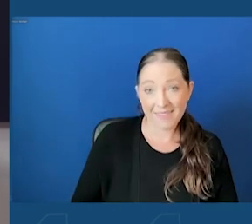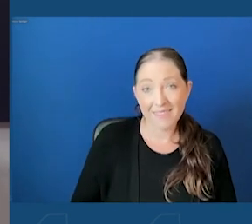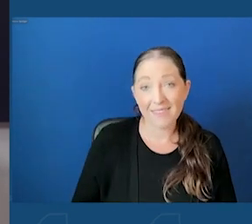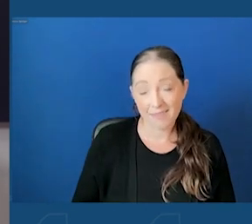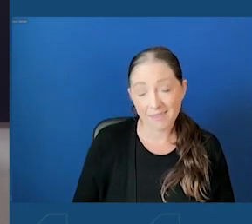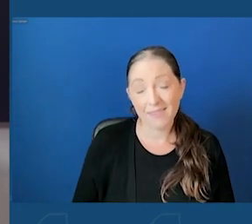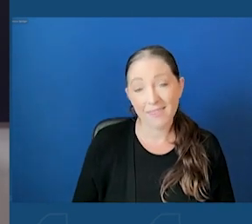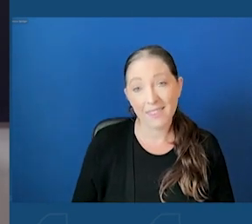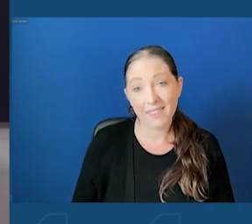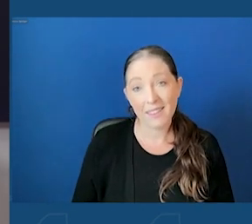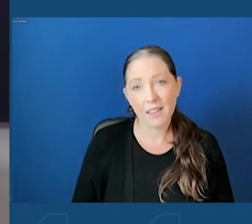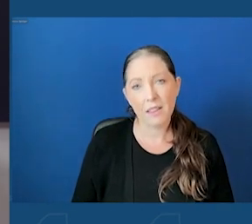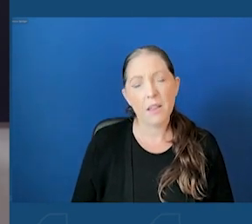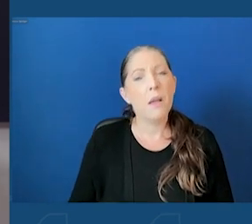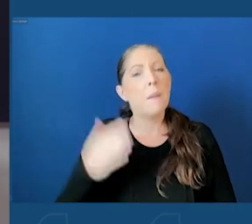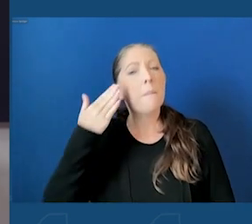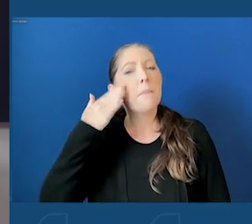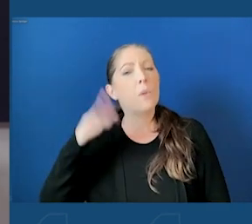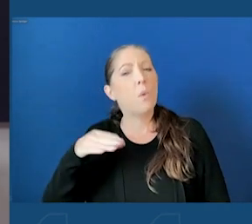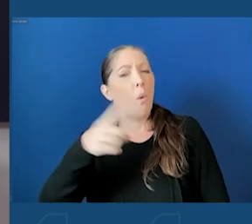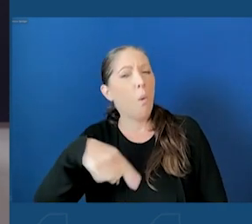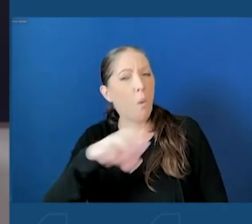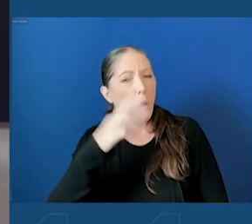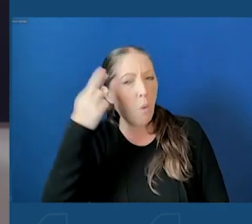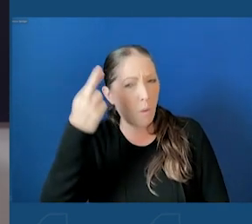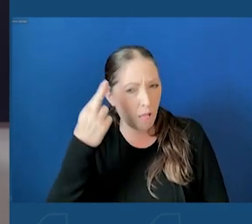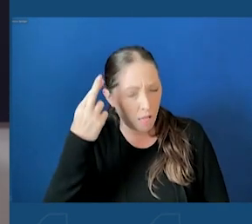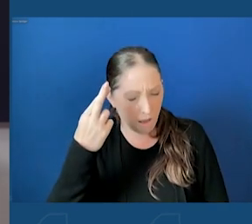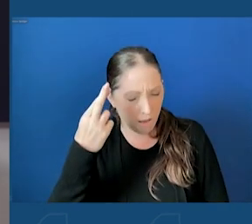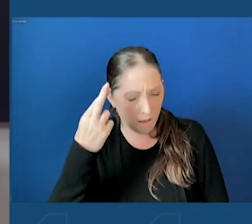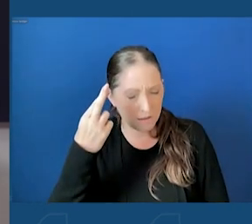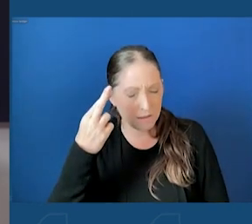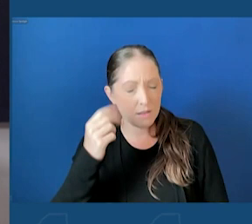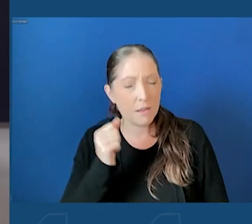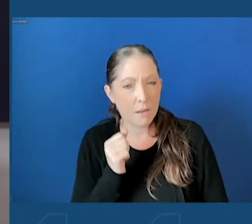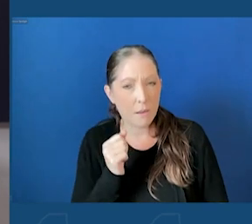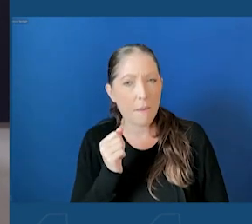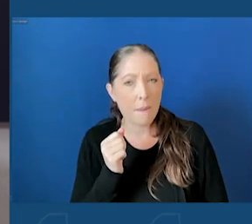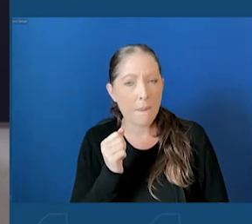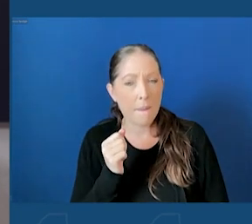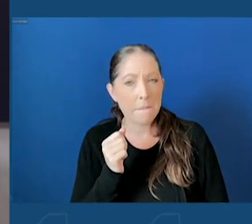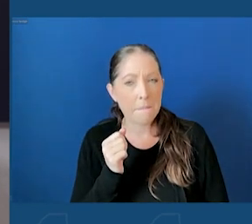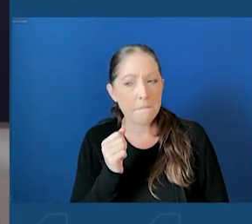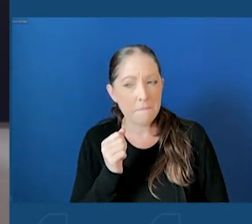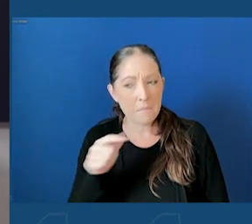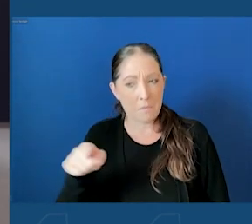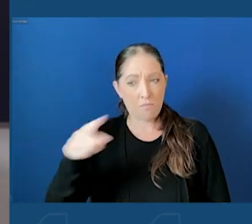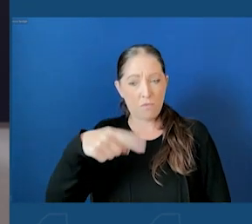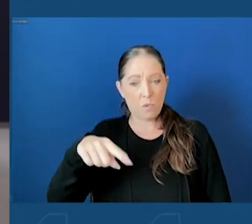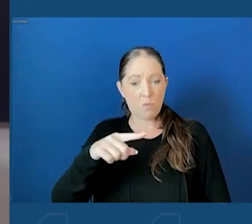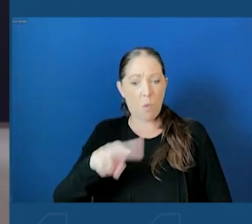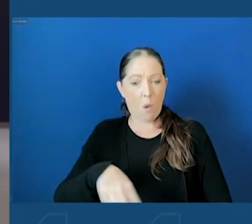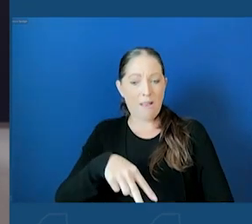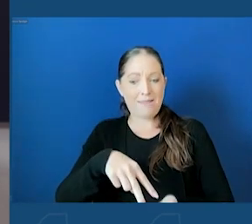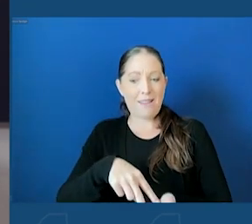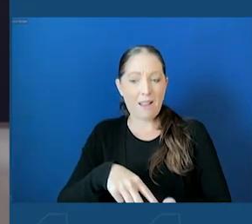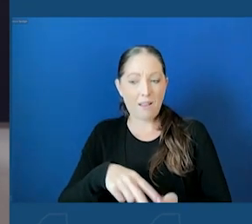I don't know if you all realized it, but you really are standing on sacred ground